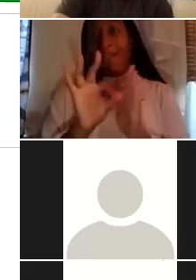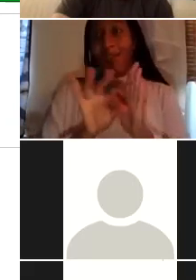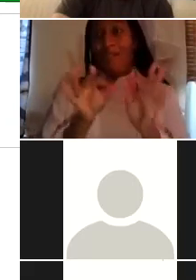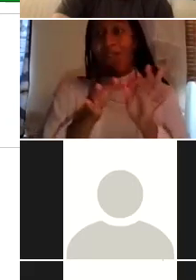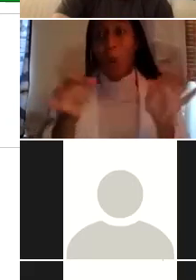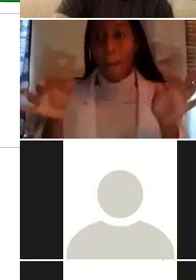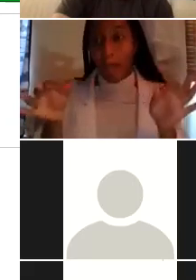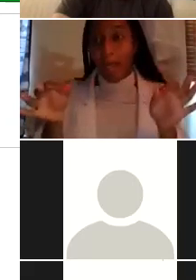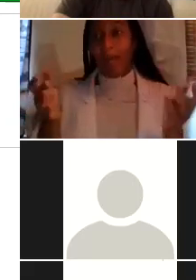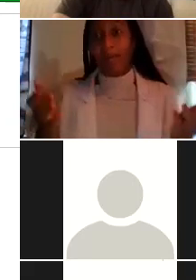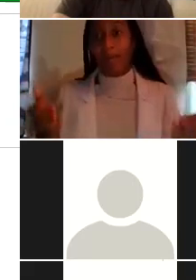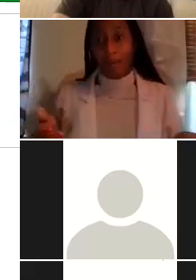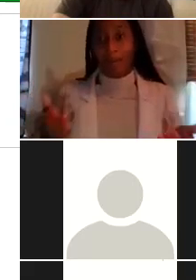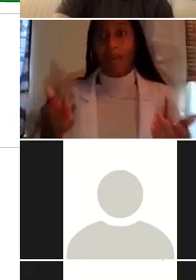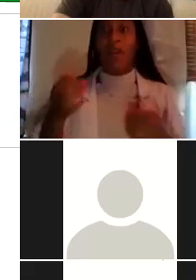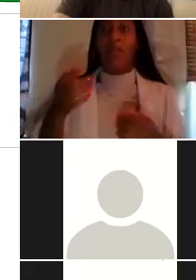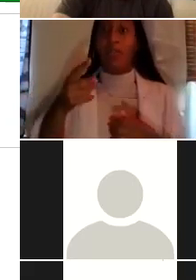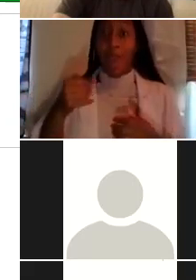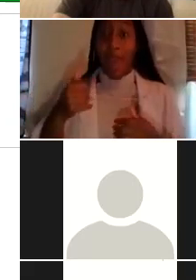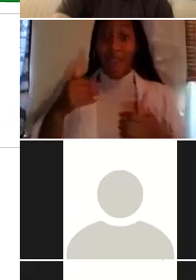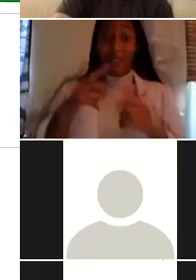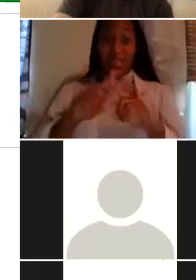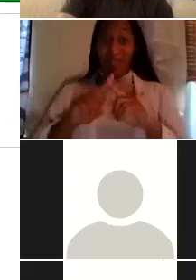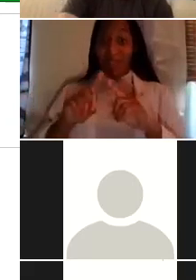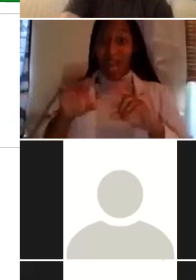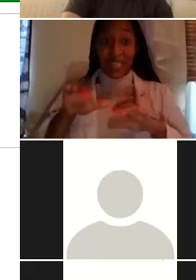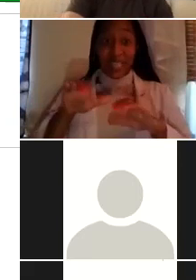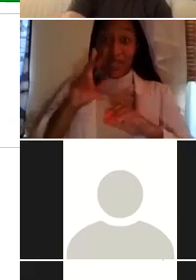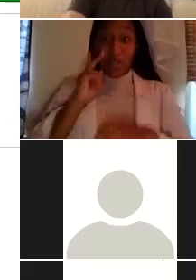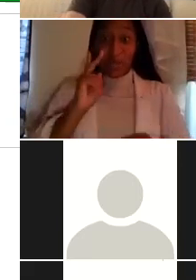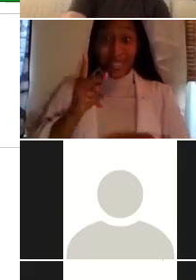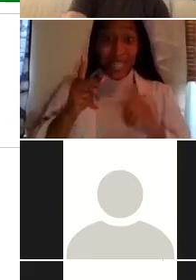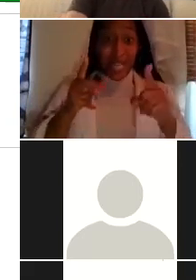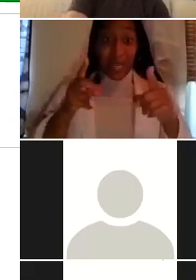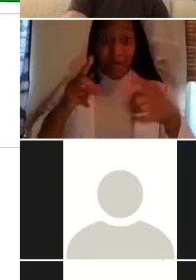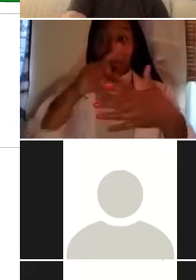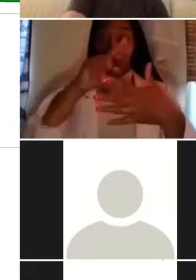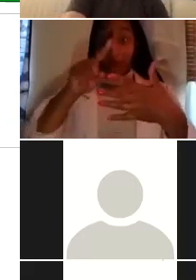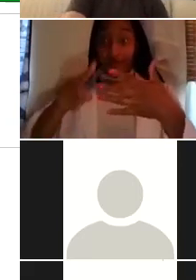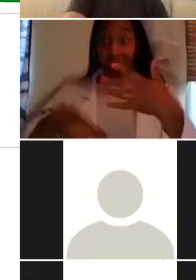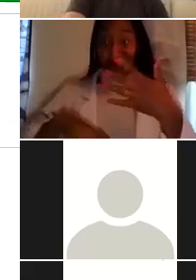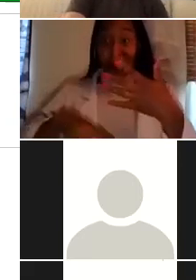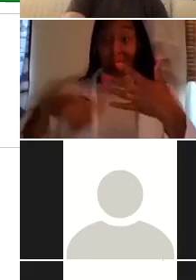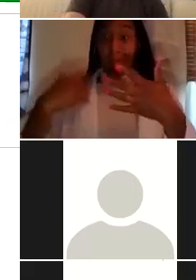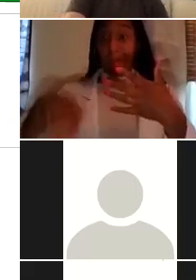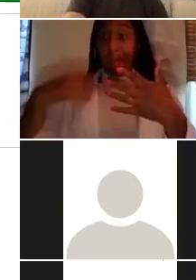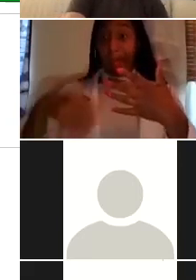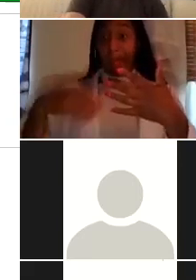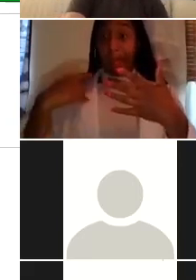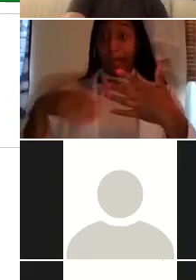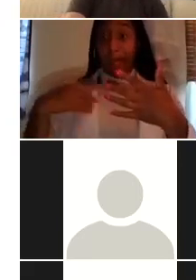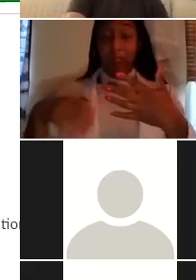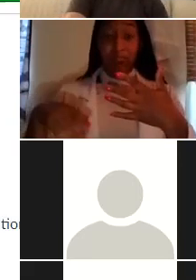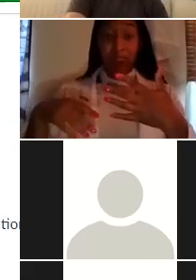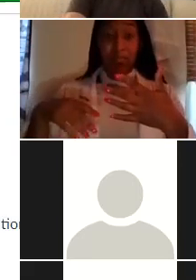know, activities. You got some things on your plate here. Um, boy, your last